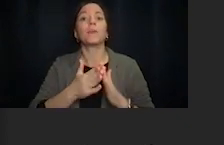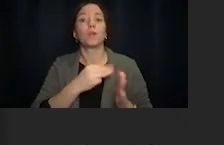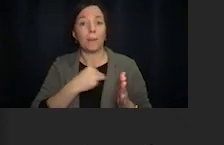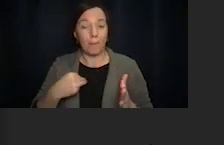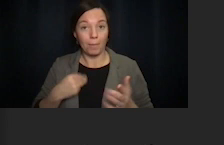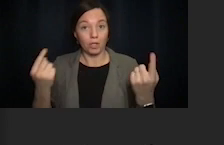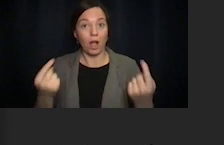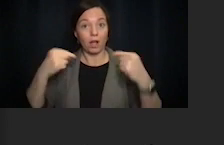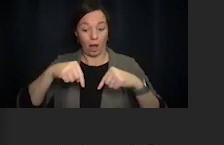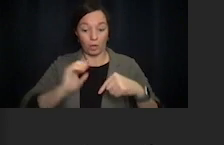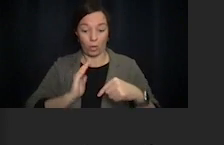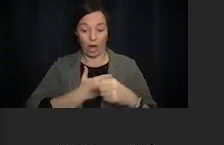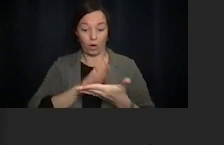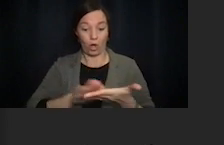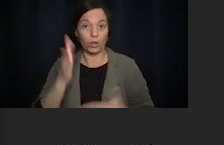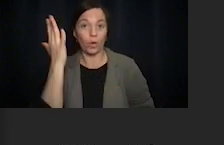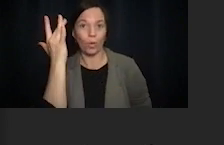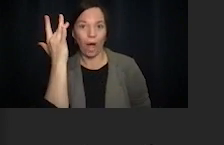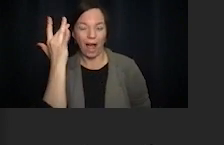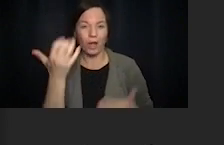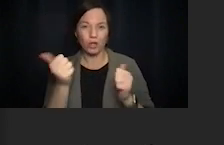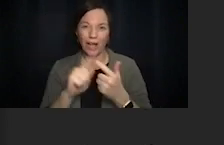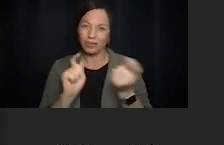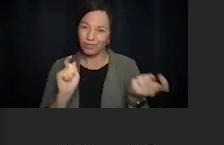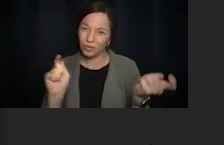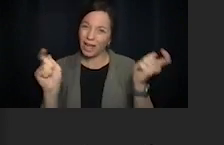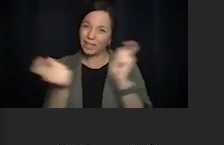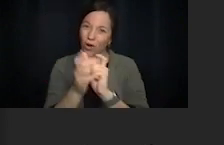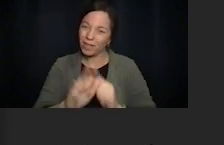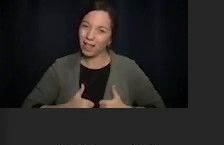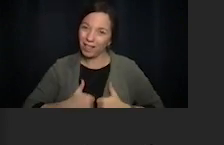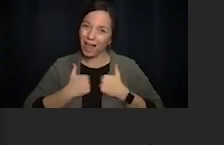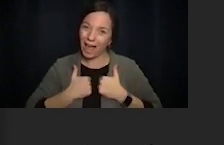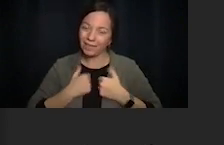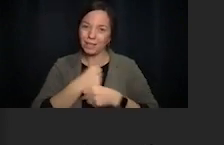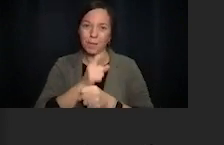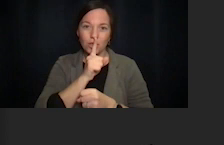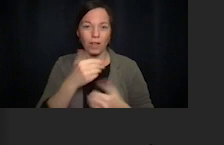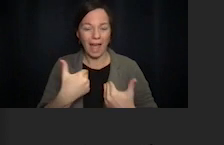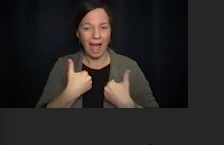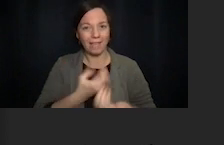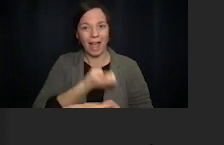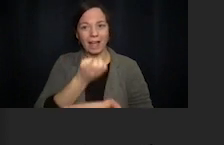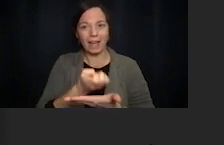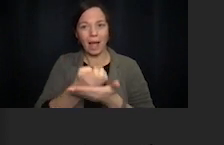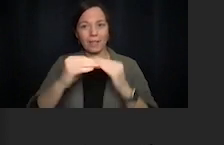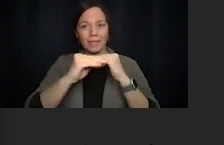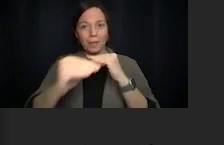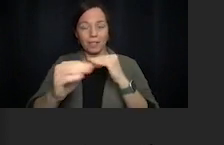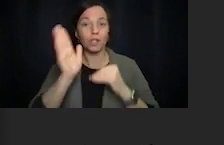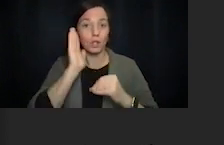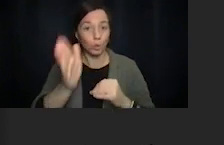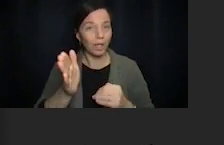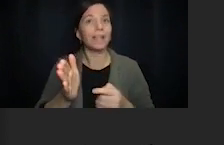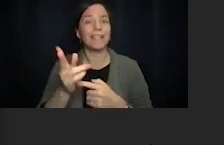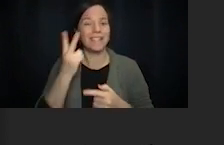to our colleges because they're trying to transform their lives and get to a place of economic stability. So you're going to hear us pushing on this quite a